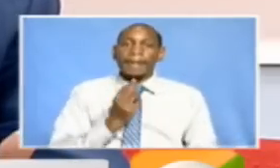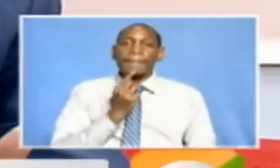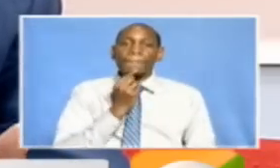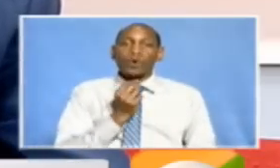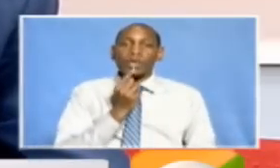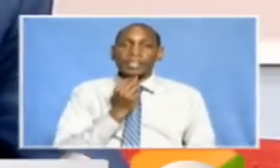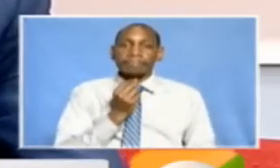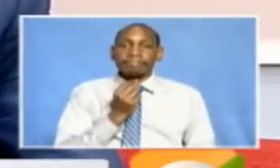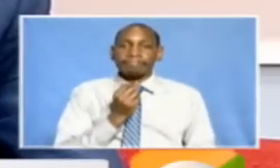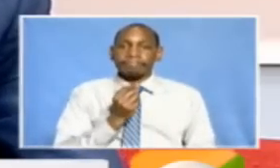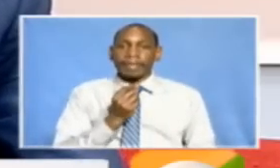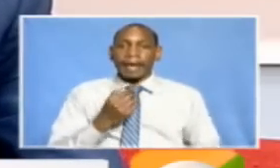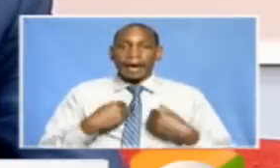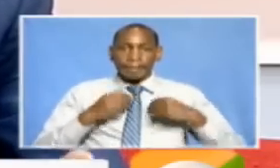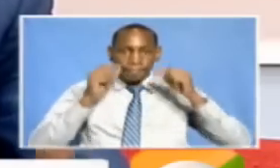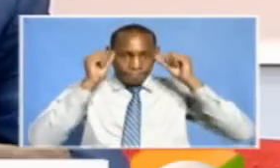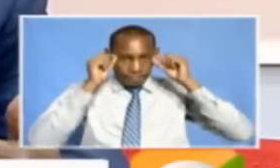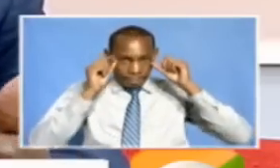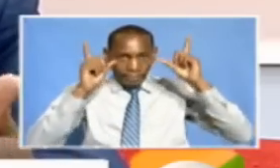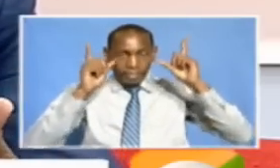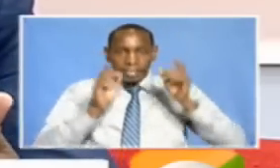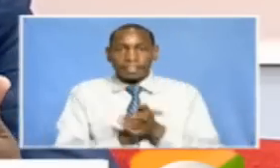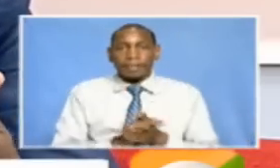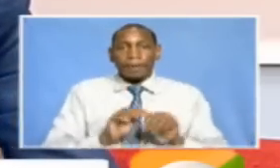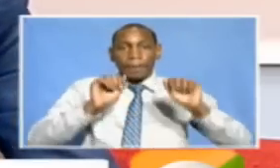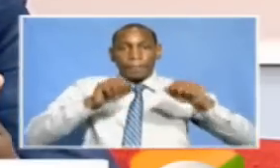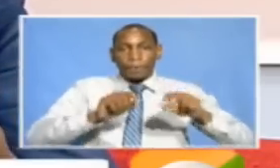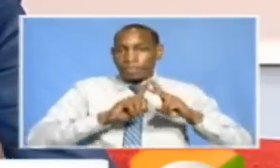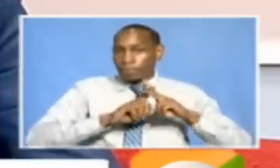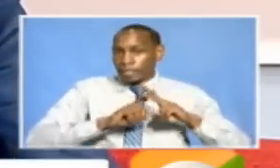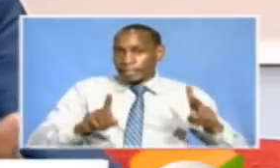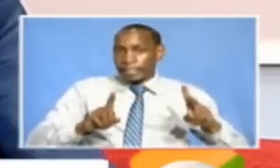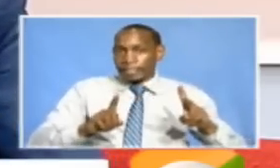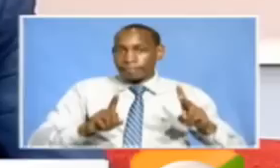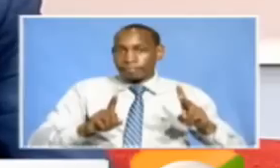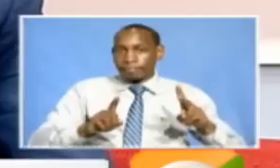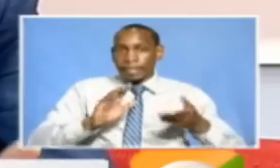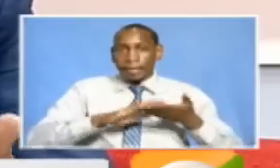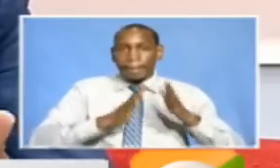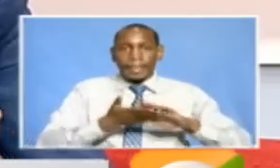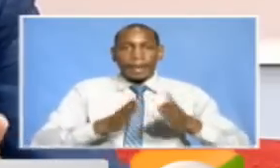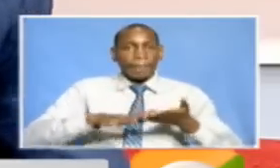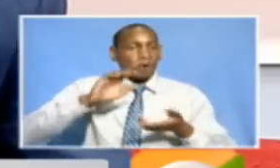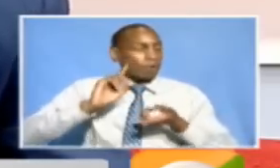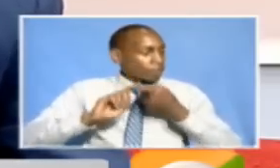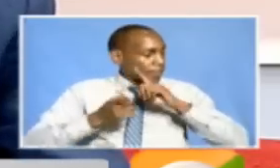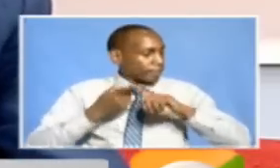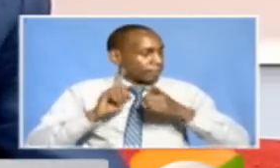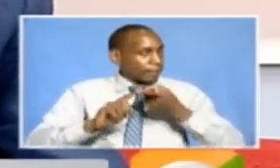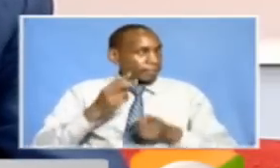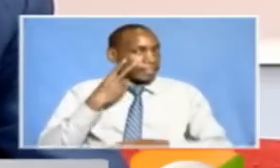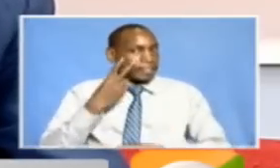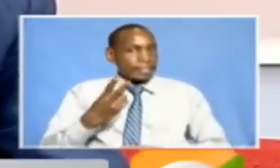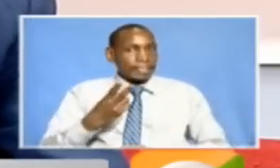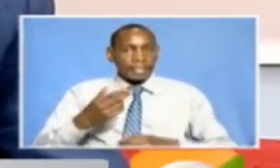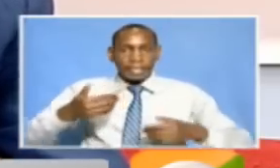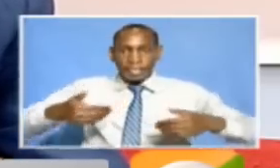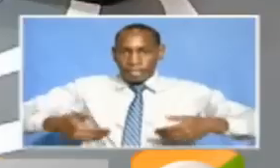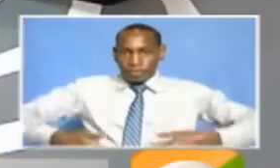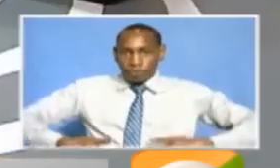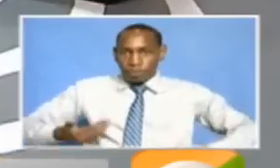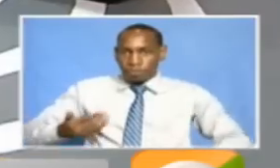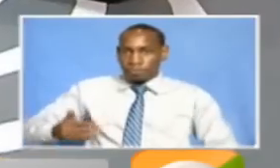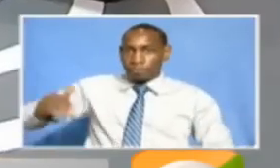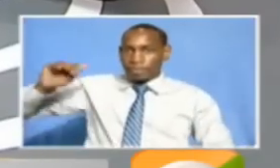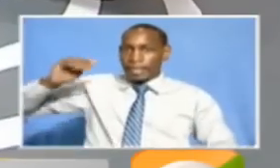get sensitized, that they can begin to be more reflective. Because if you look at the young man growing up in